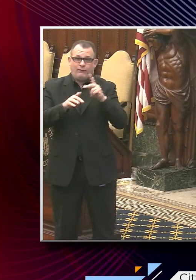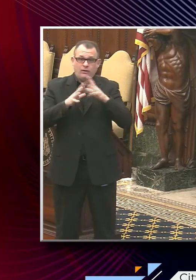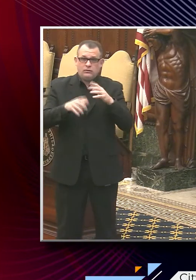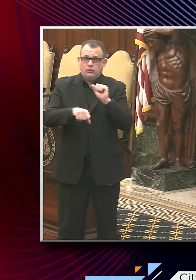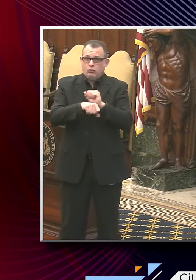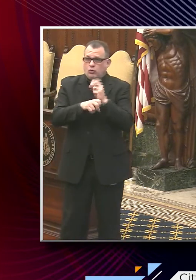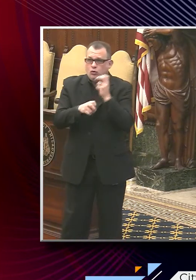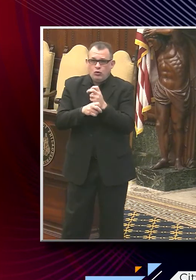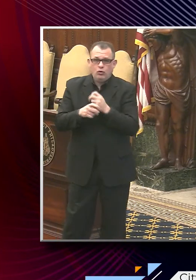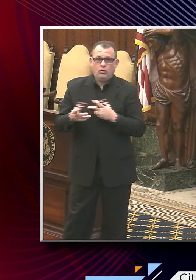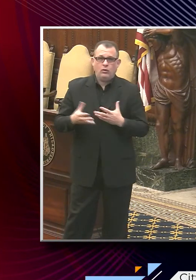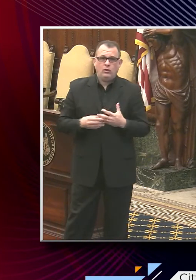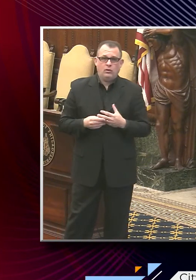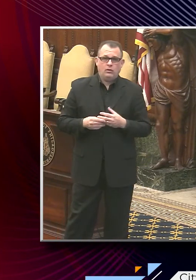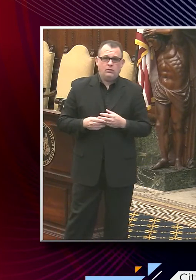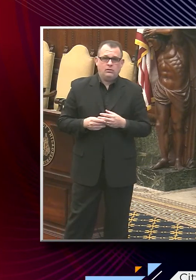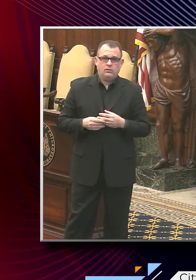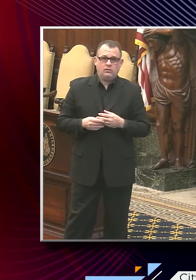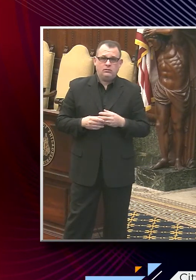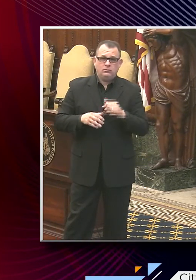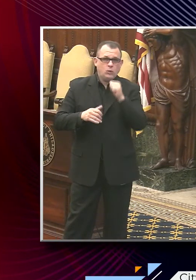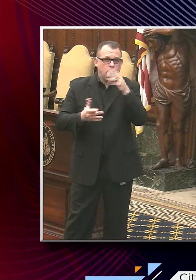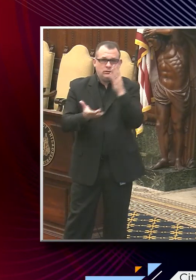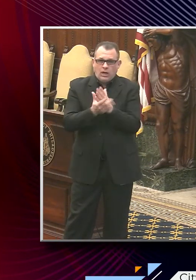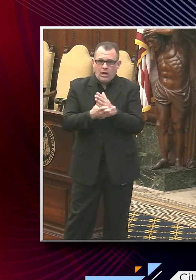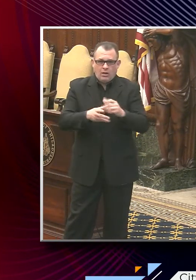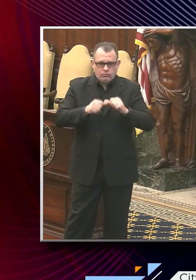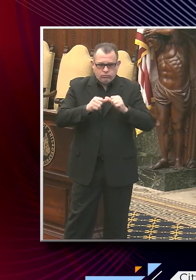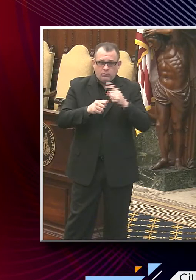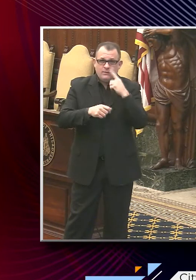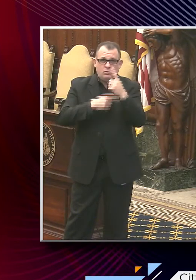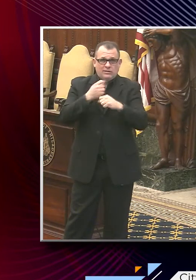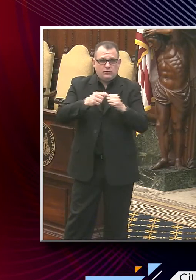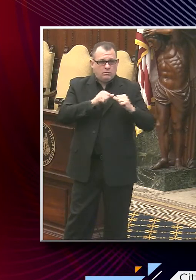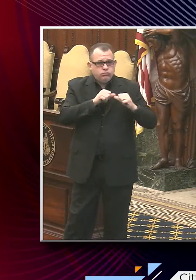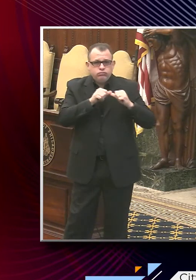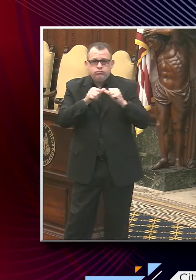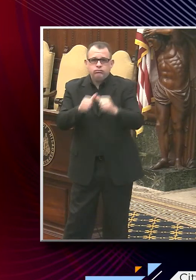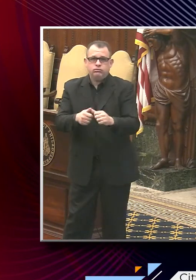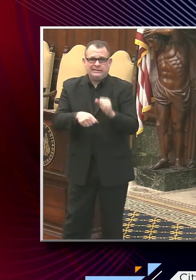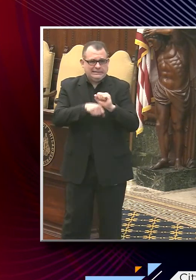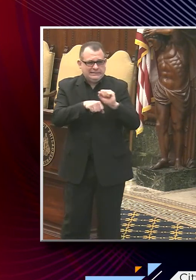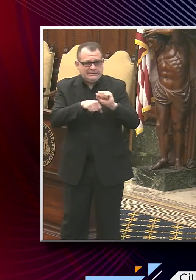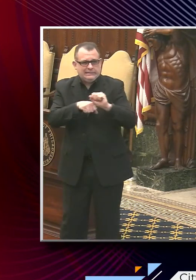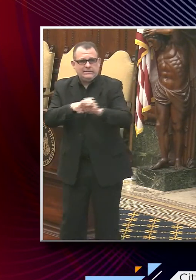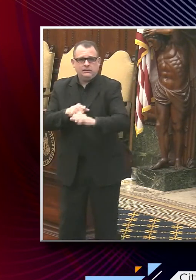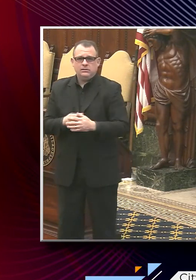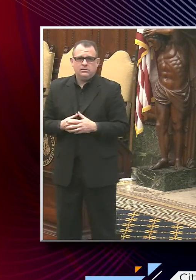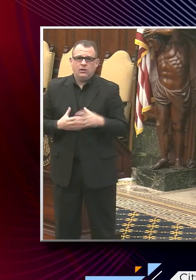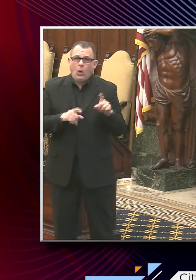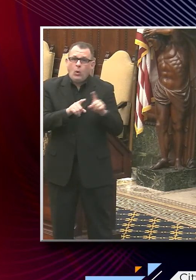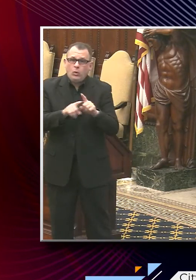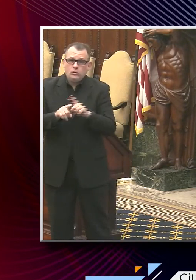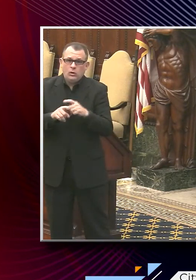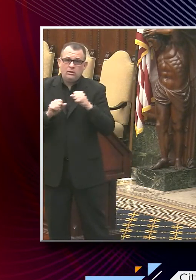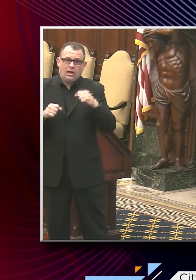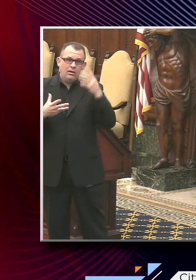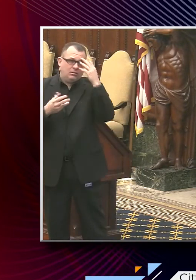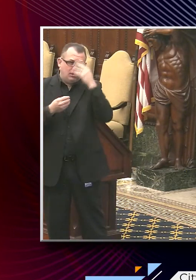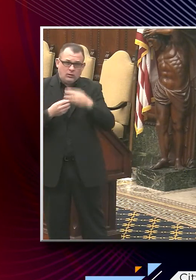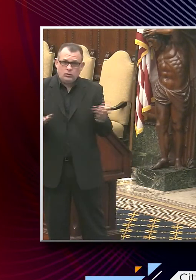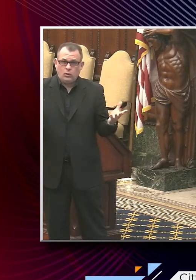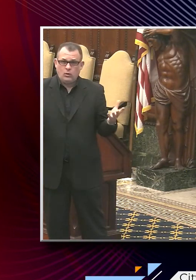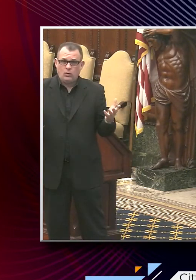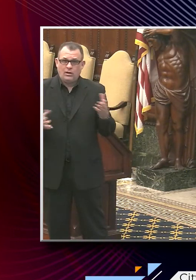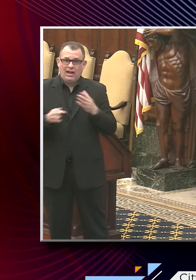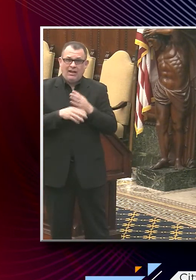working nonstop for a year on this, and we've tried the best we can. And I can also say that after some very